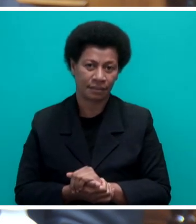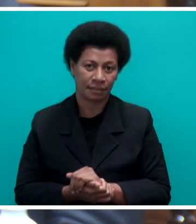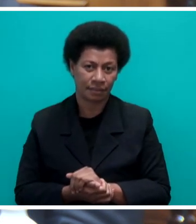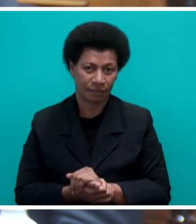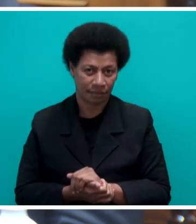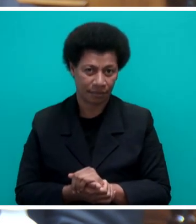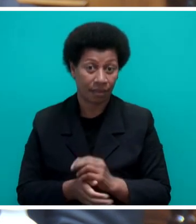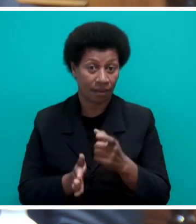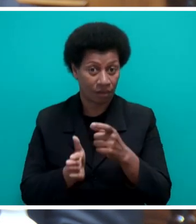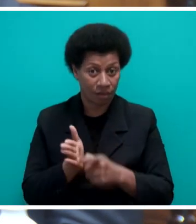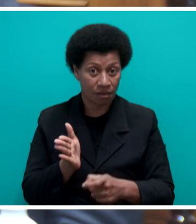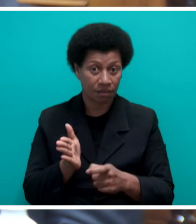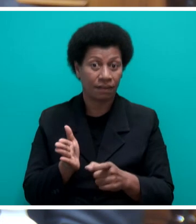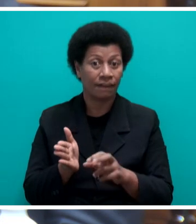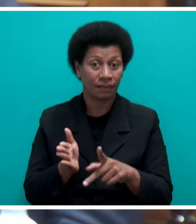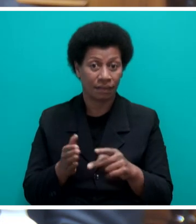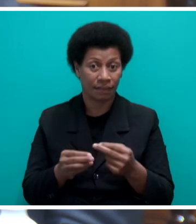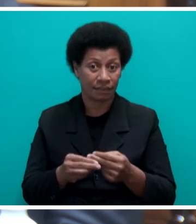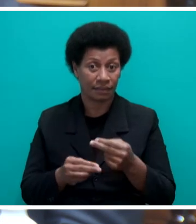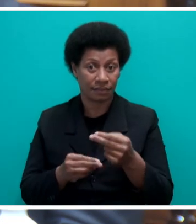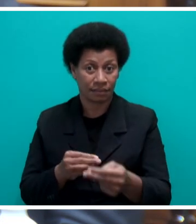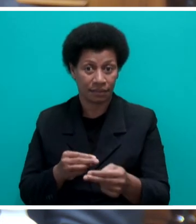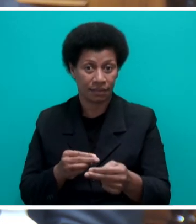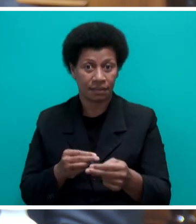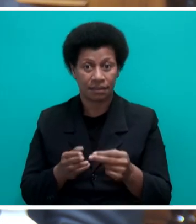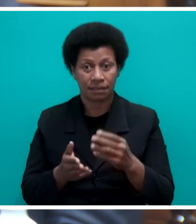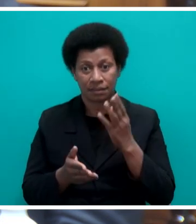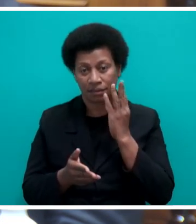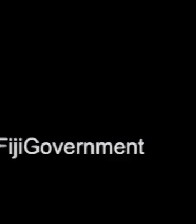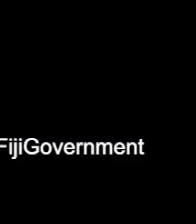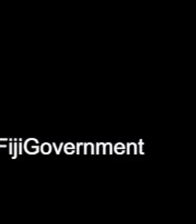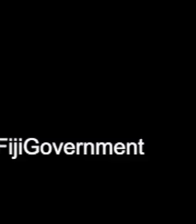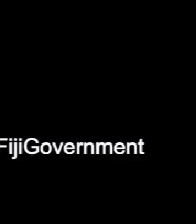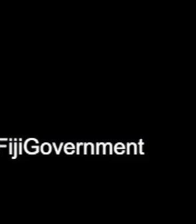reduce transportation costs for our farmers in enhancing the sugar industry. Thank you.